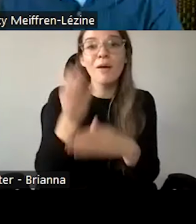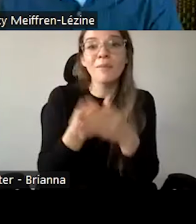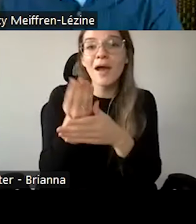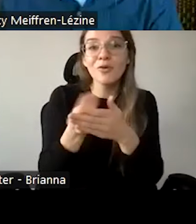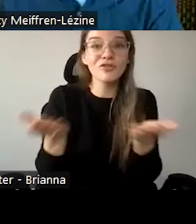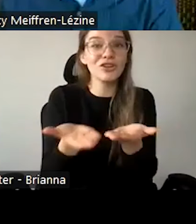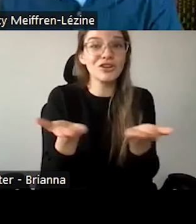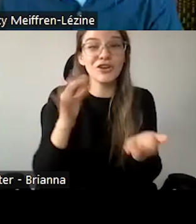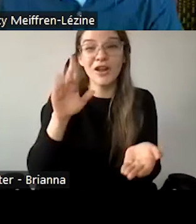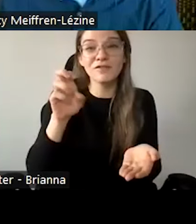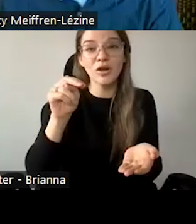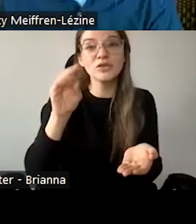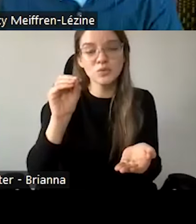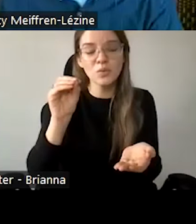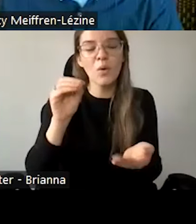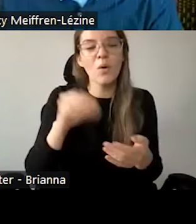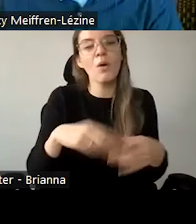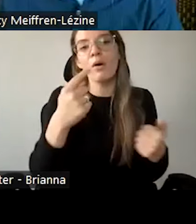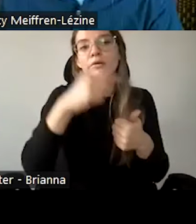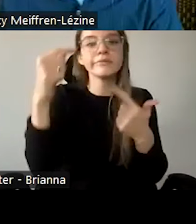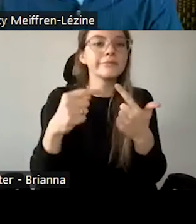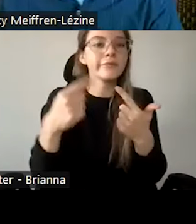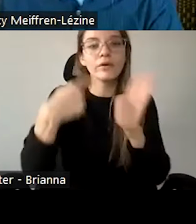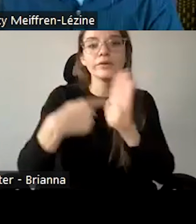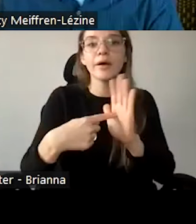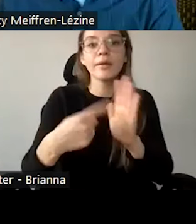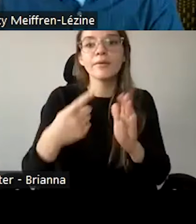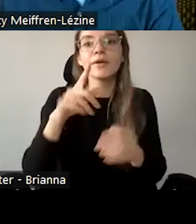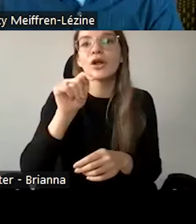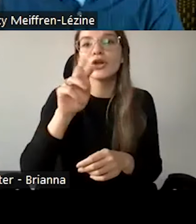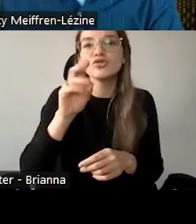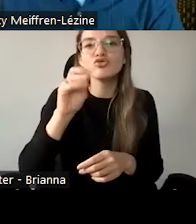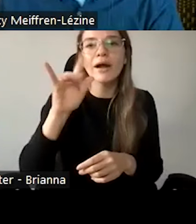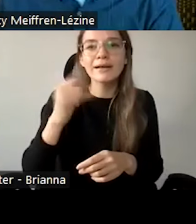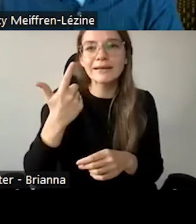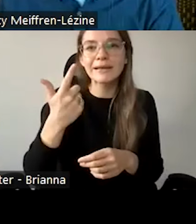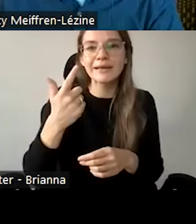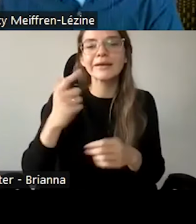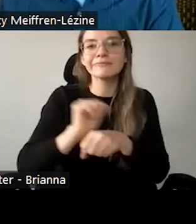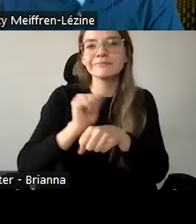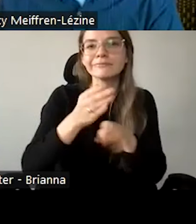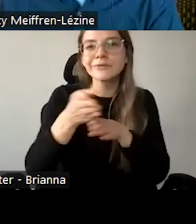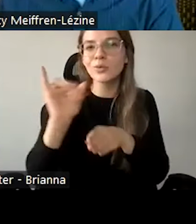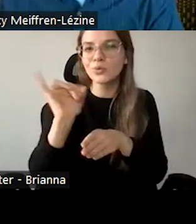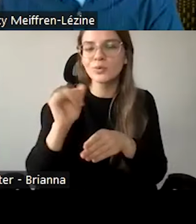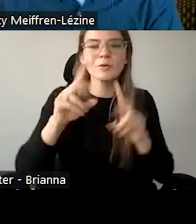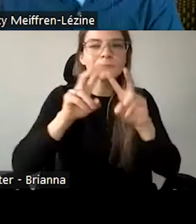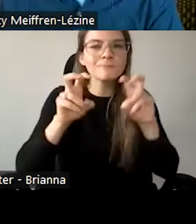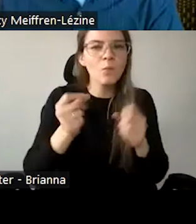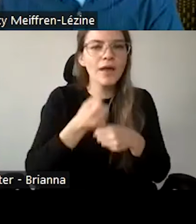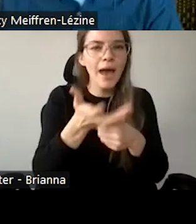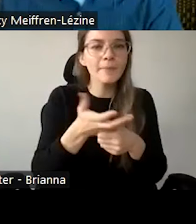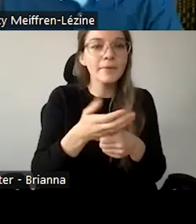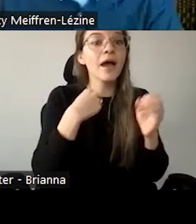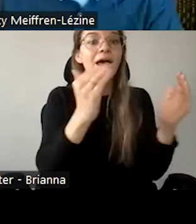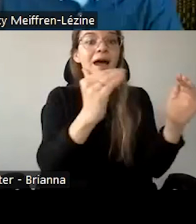here to what was happening with the trucking sector. We moved a little bit closer to the community level,